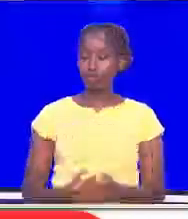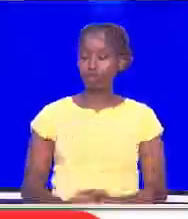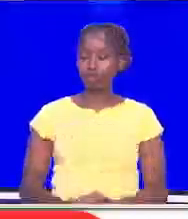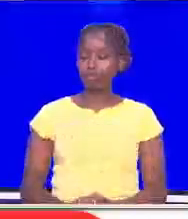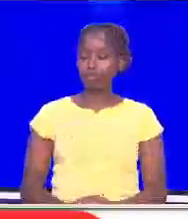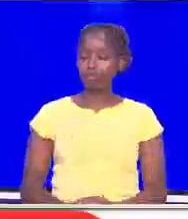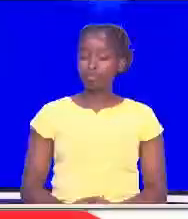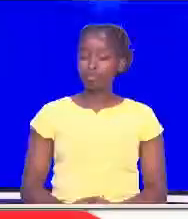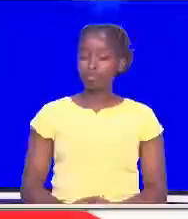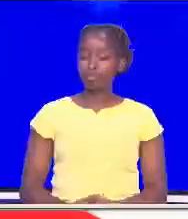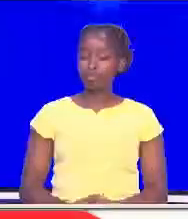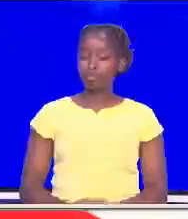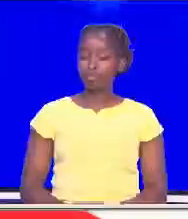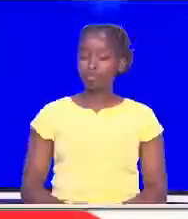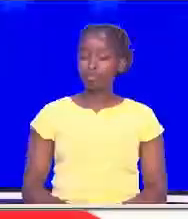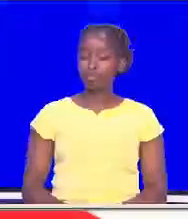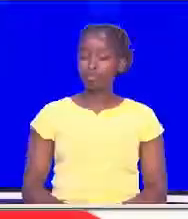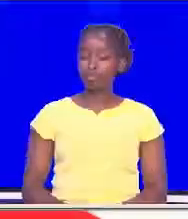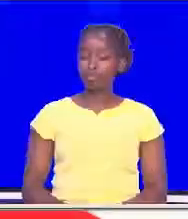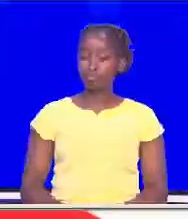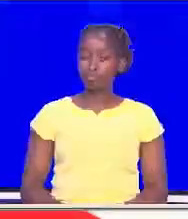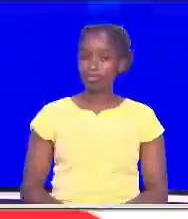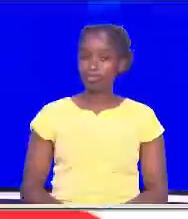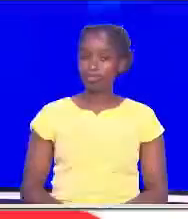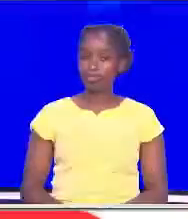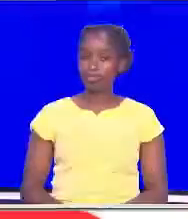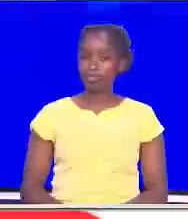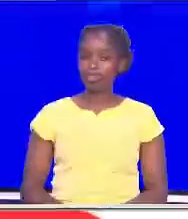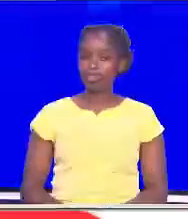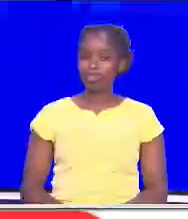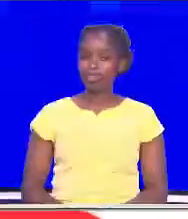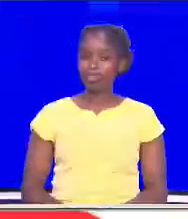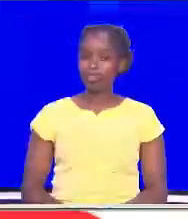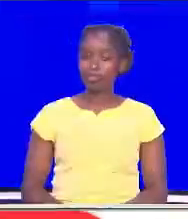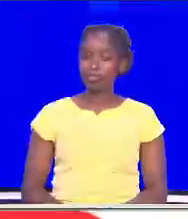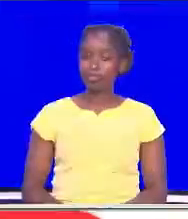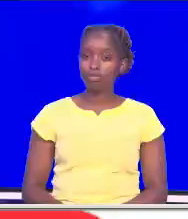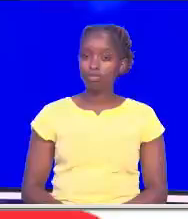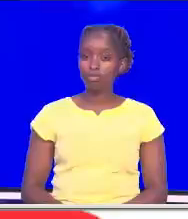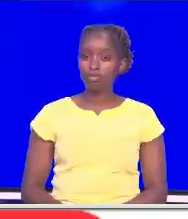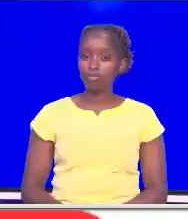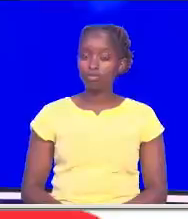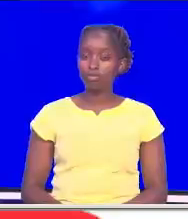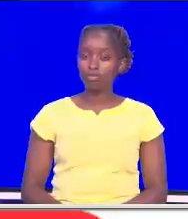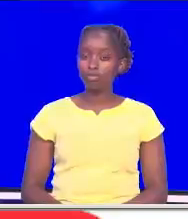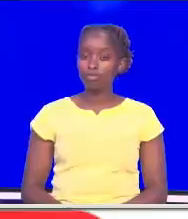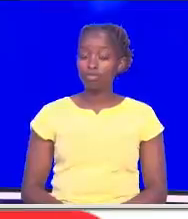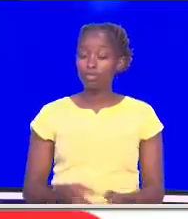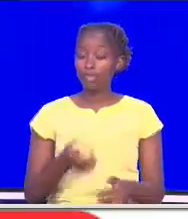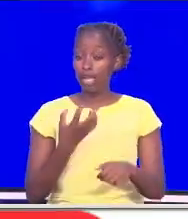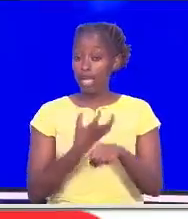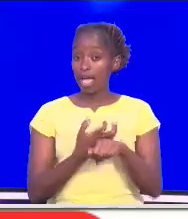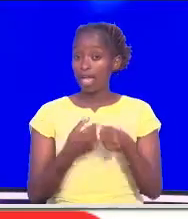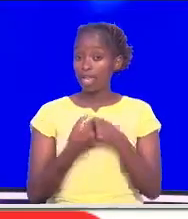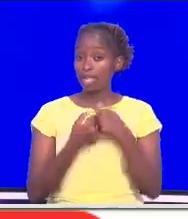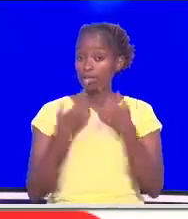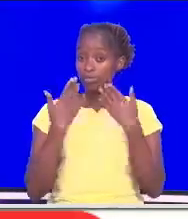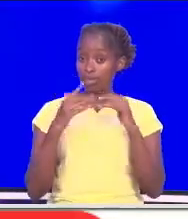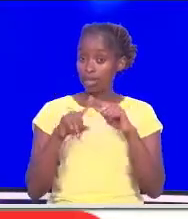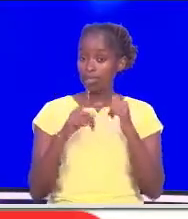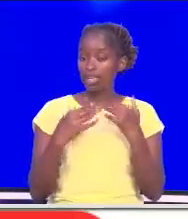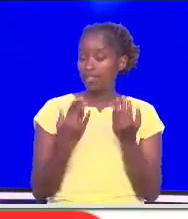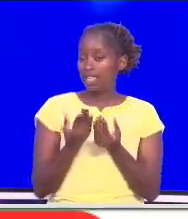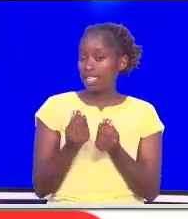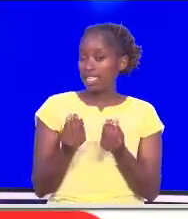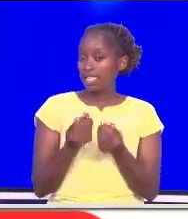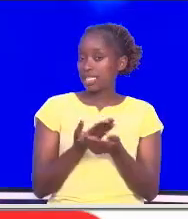Argentina, Australia na Samoa kwenye kundi ba ya mashindano hayo. Well, it's a tough pool, but there's no easy pool in the